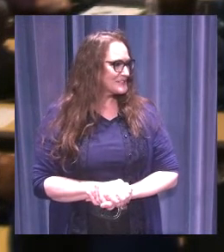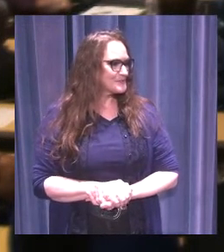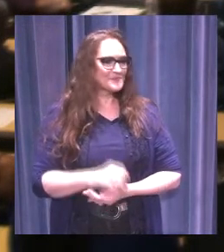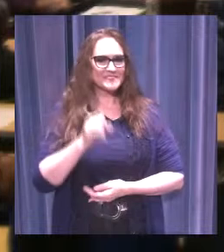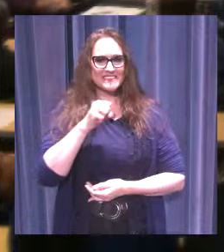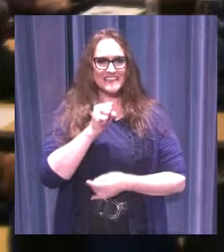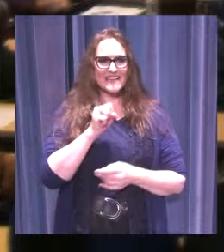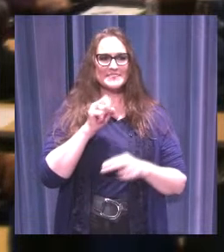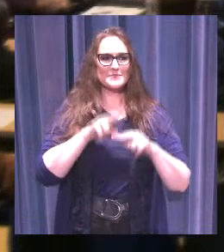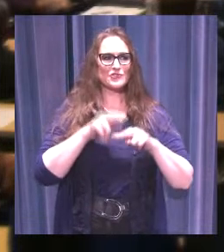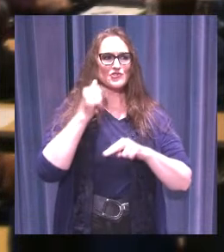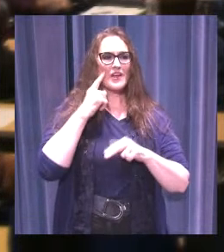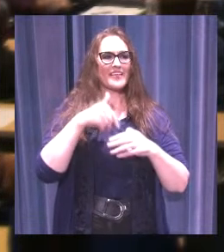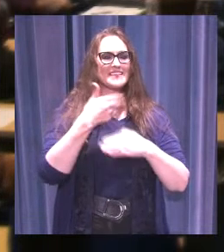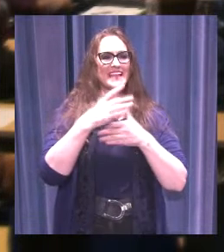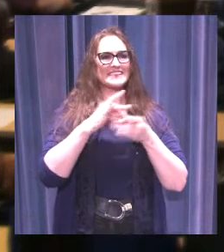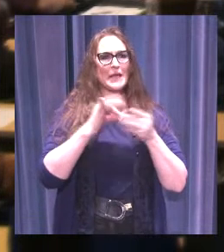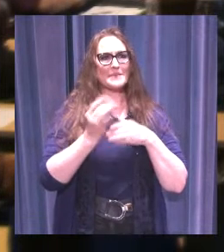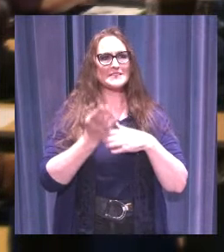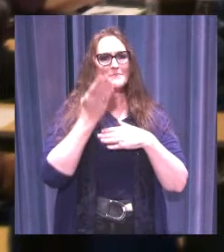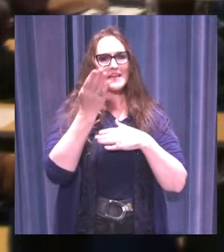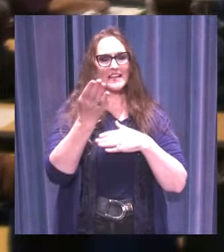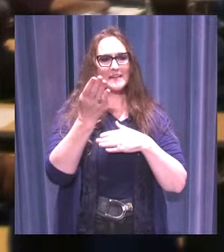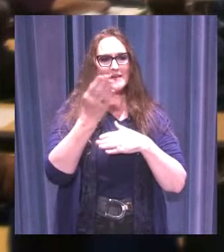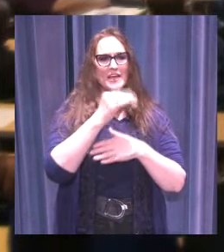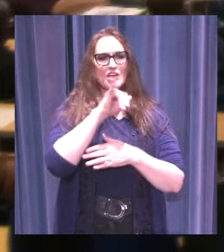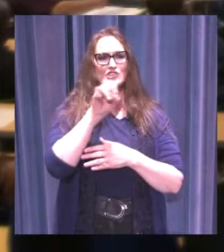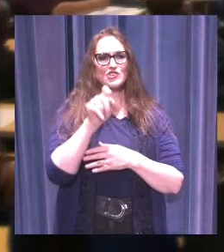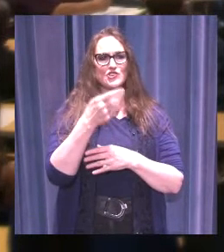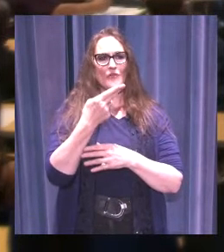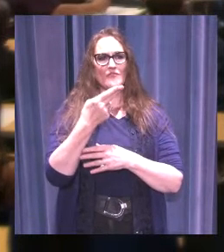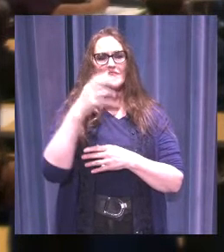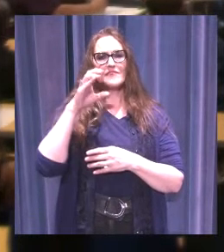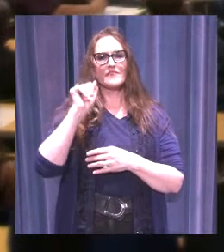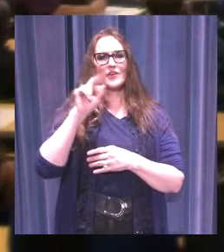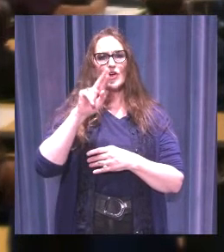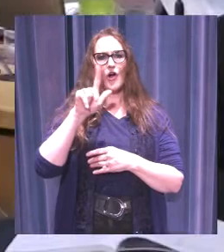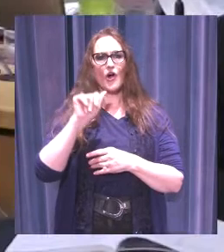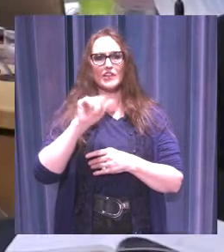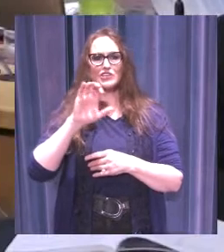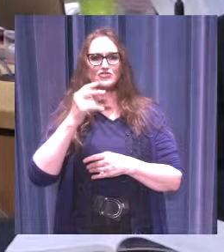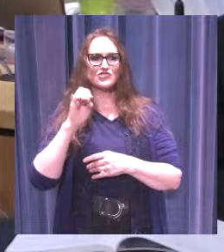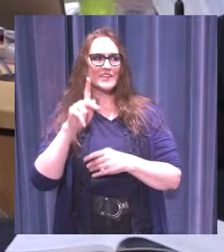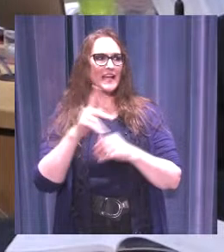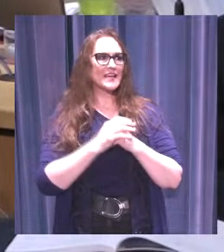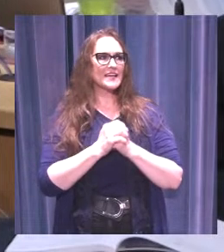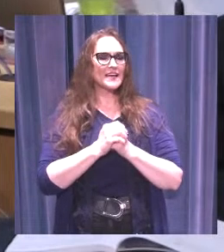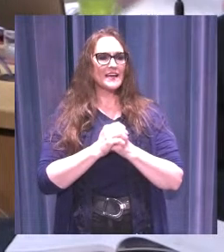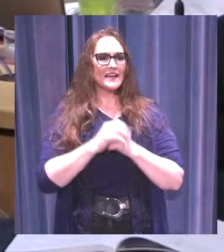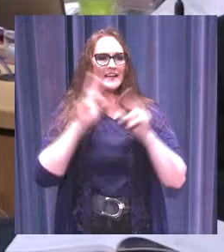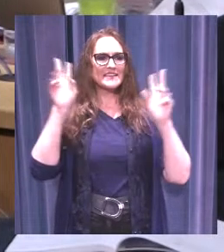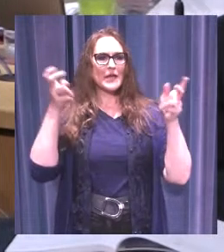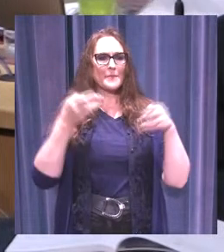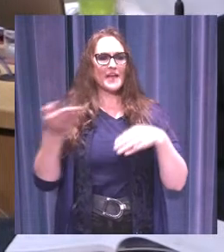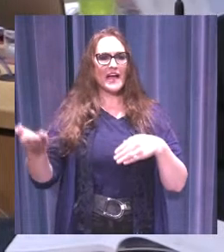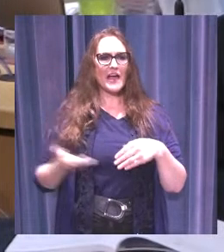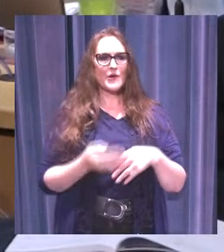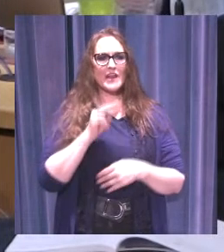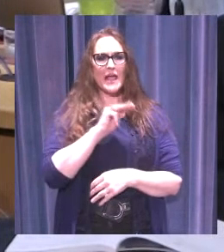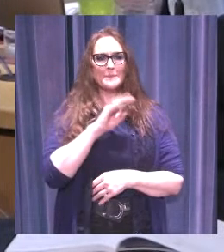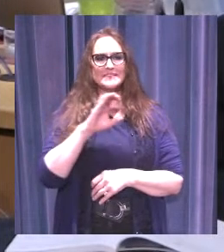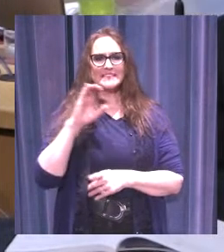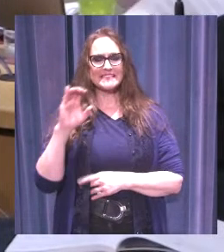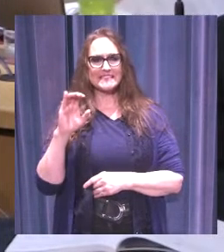Yes, Mr. Chair, the next comment's been submitted by Joseph Karlichek on the topic of hiring the